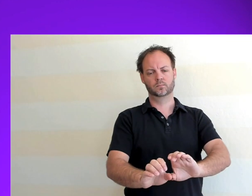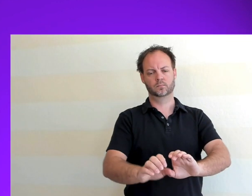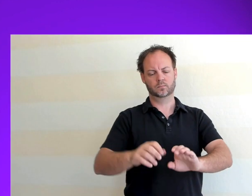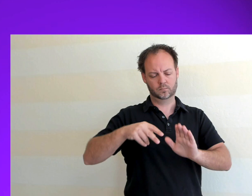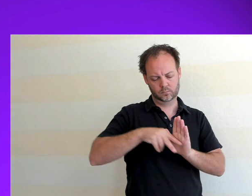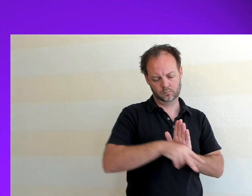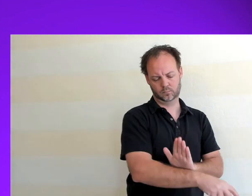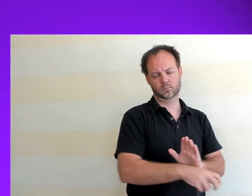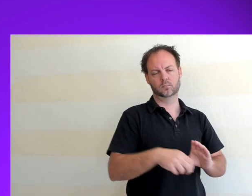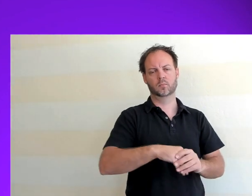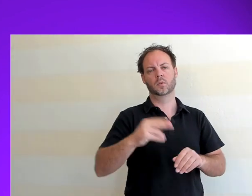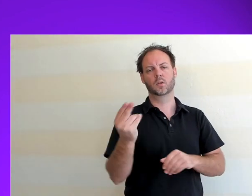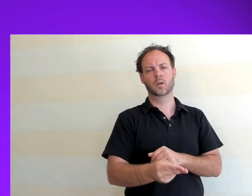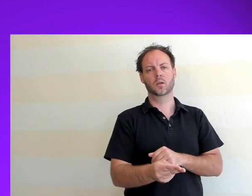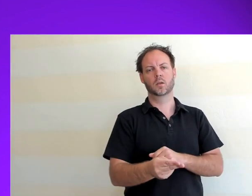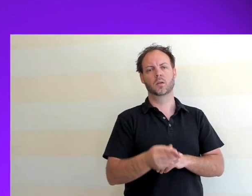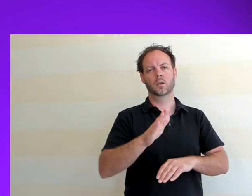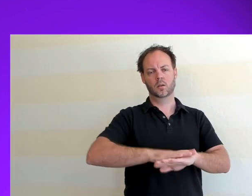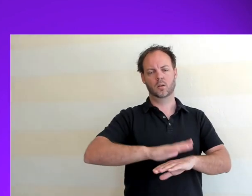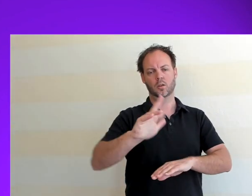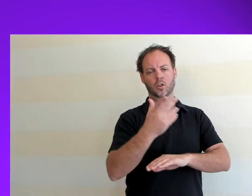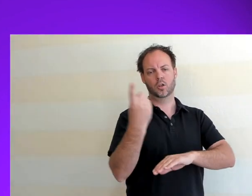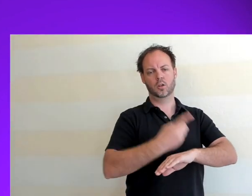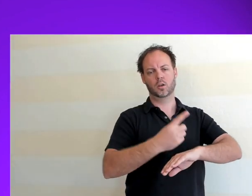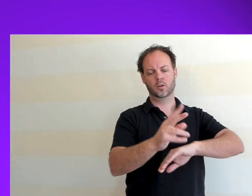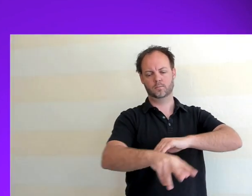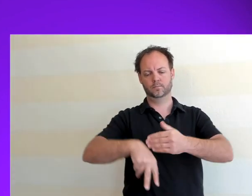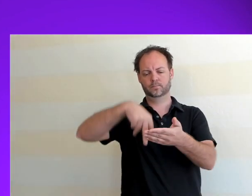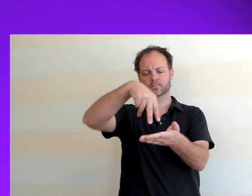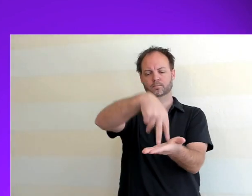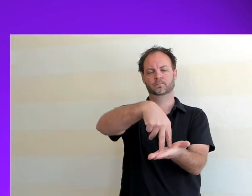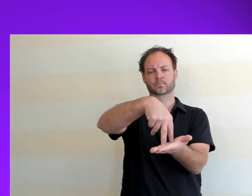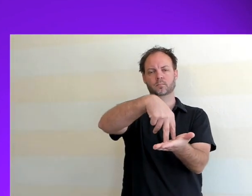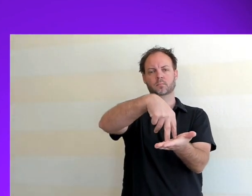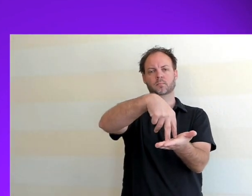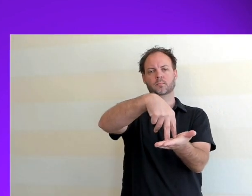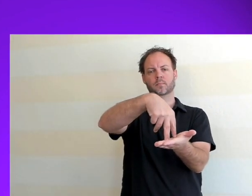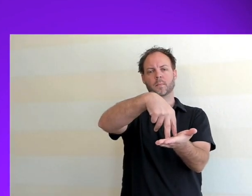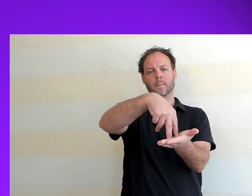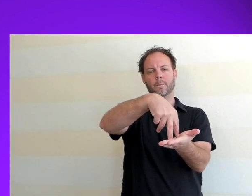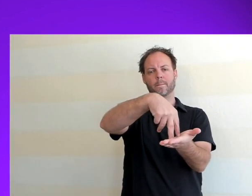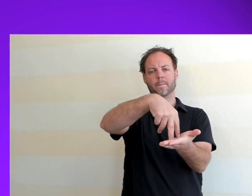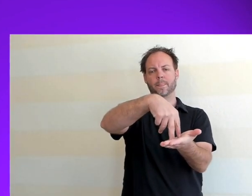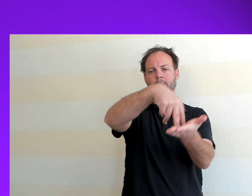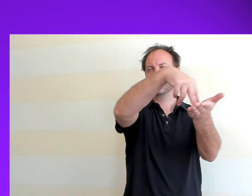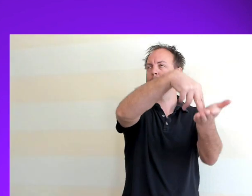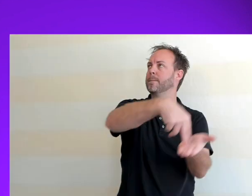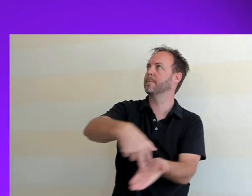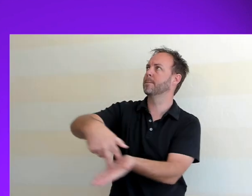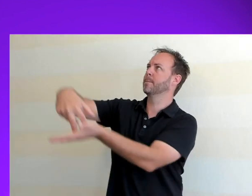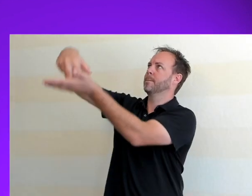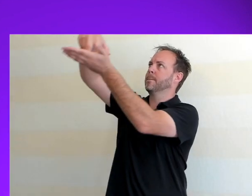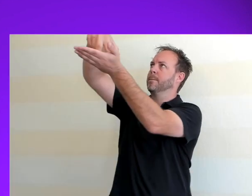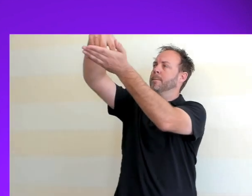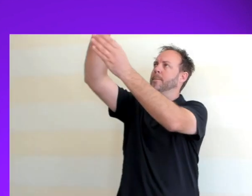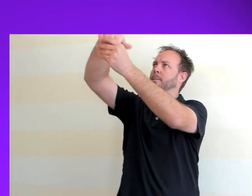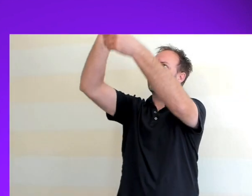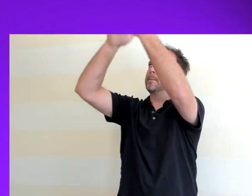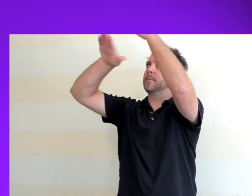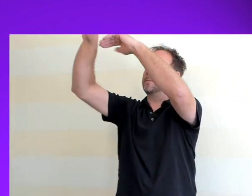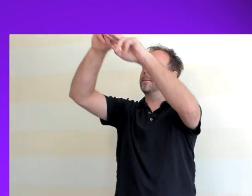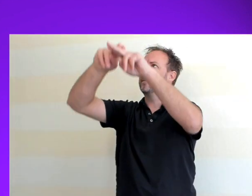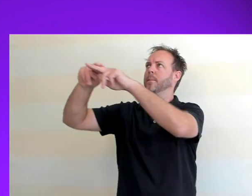buried. He descended into hell. The third day he rose again from the dead. He ascended into